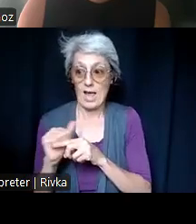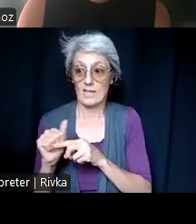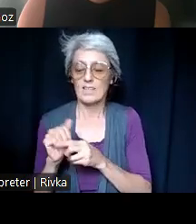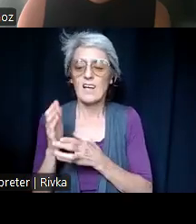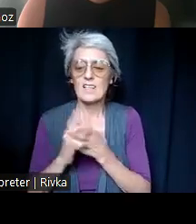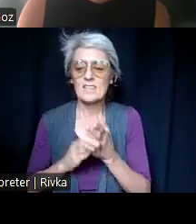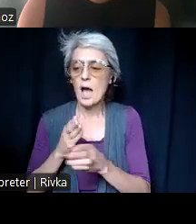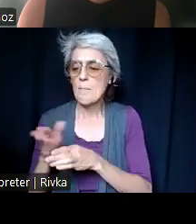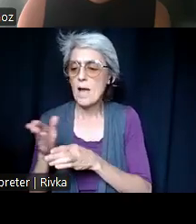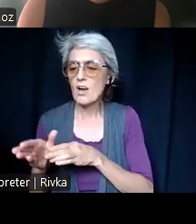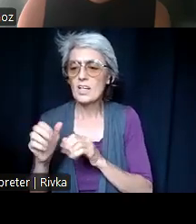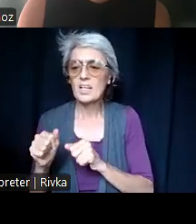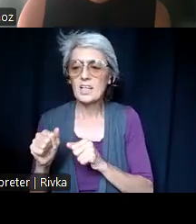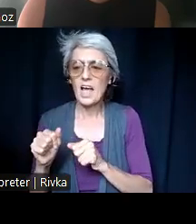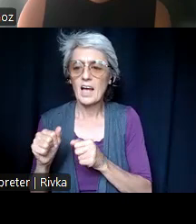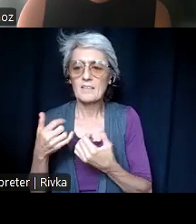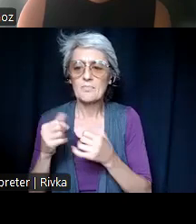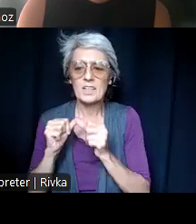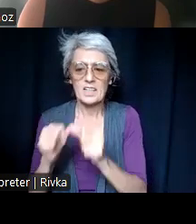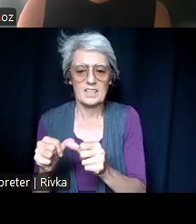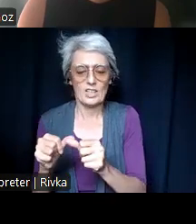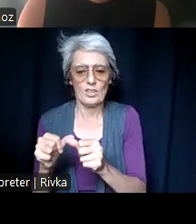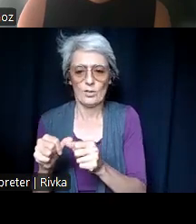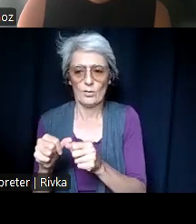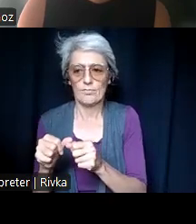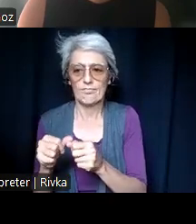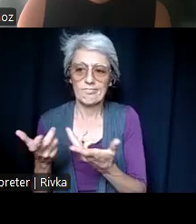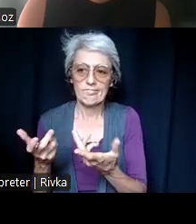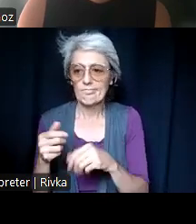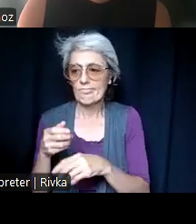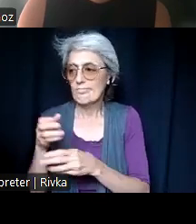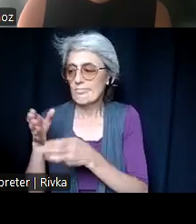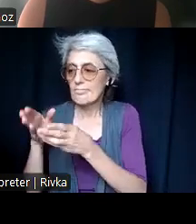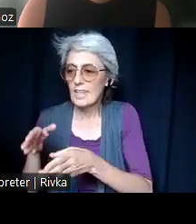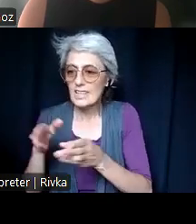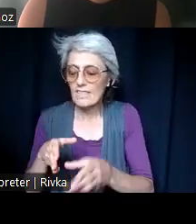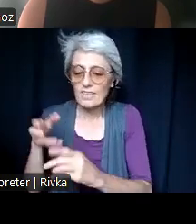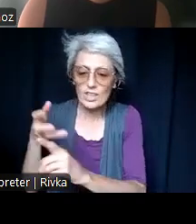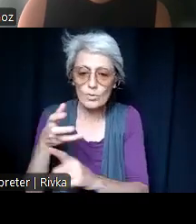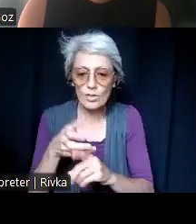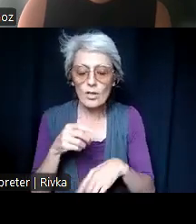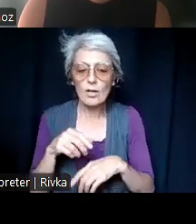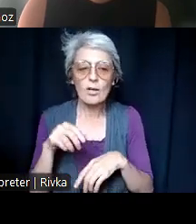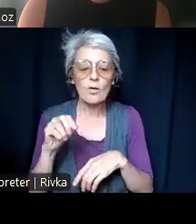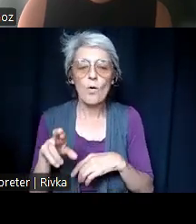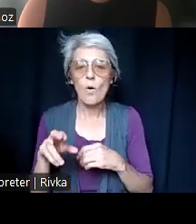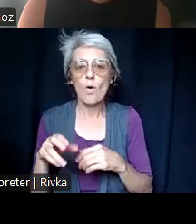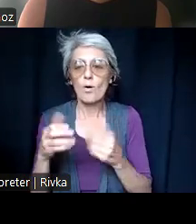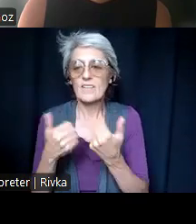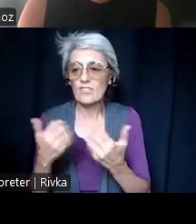be individualized or differentiated by those specific companies? How did you kind of arrive at what